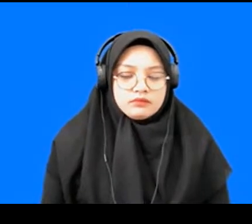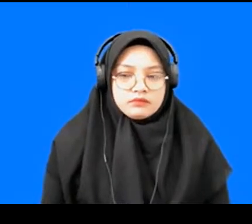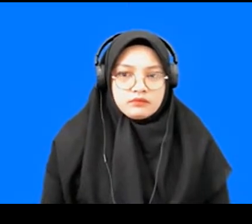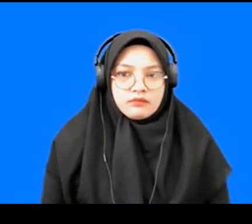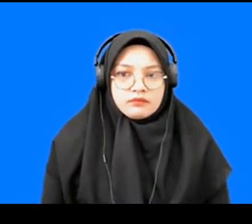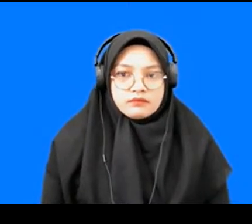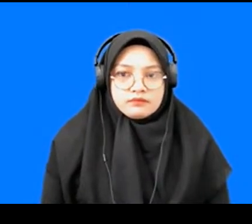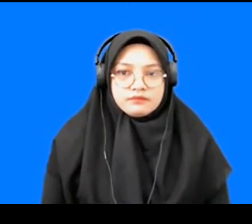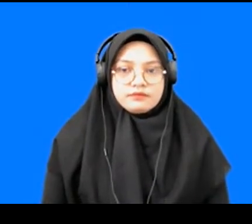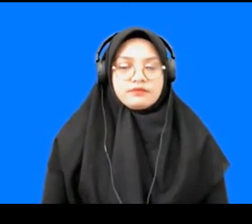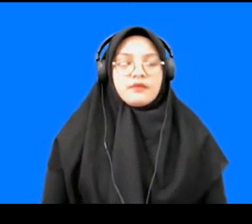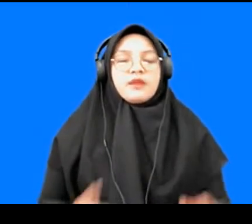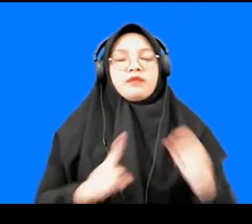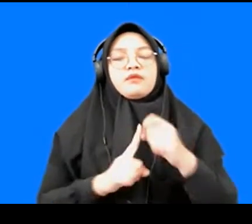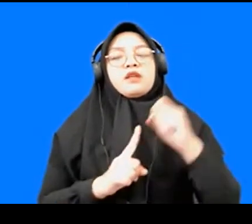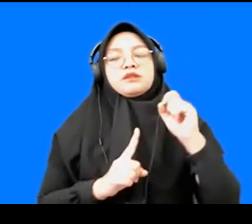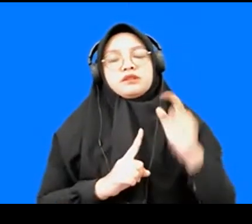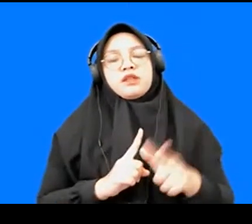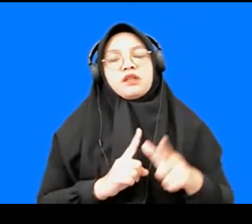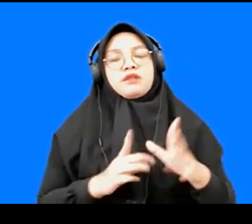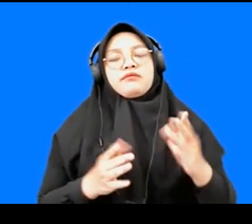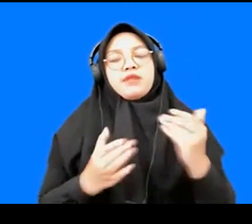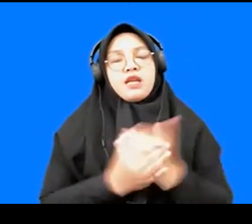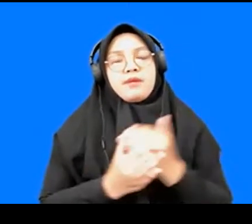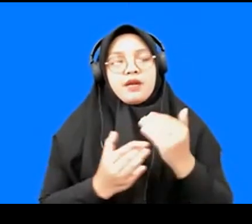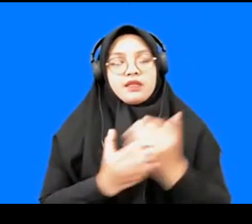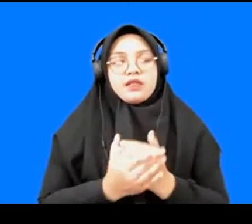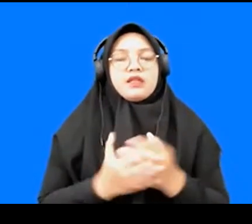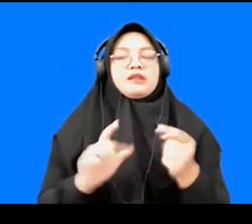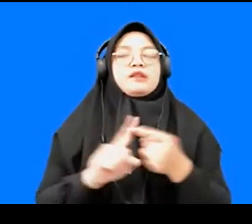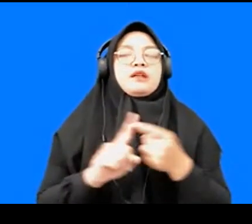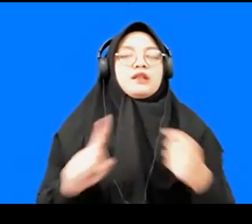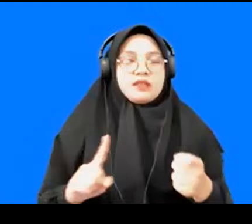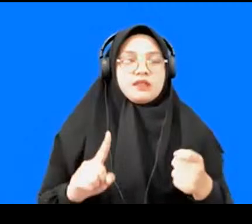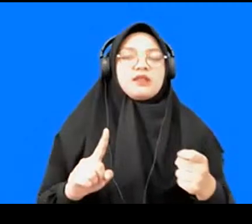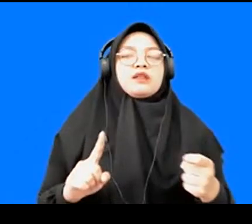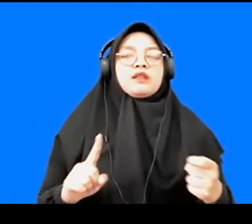vocational and of training center